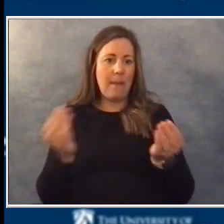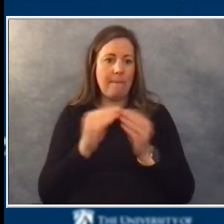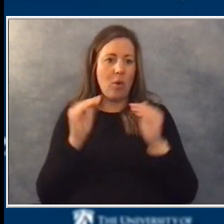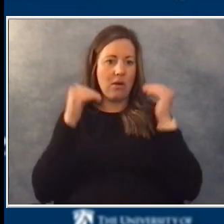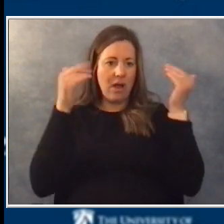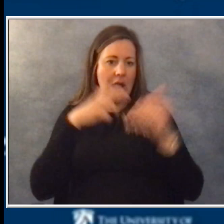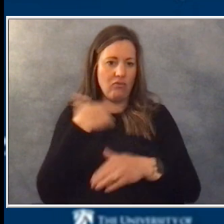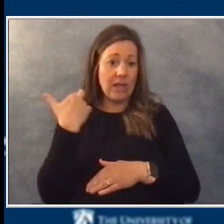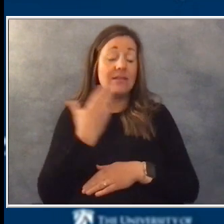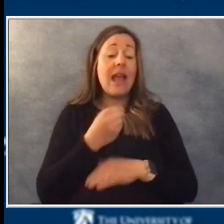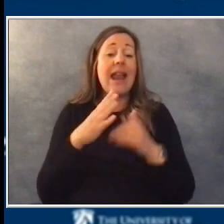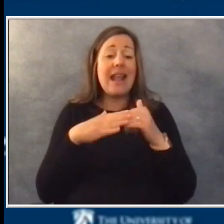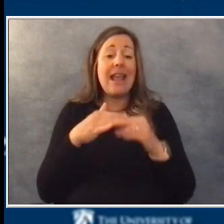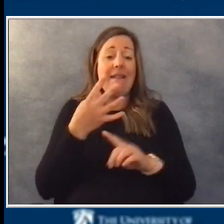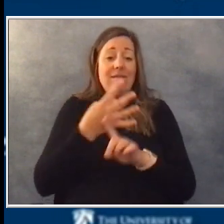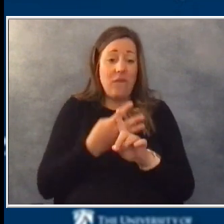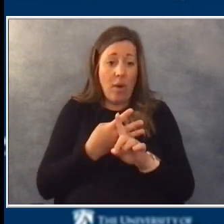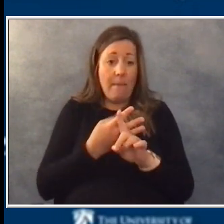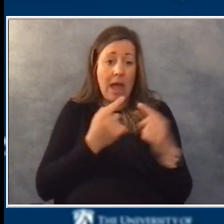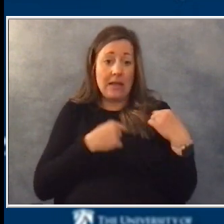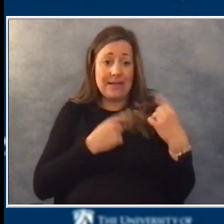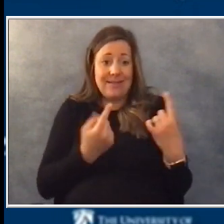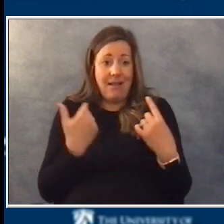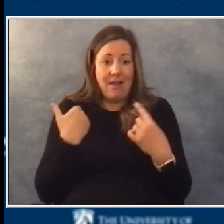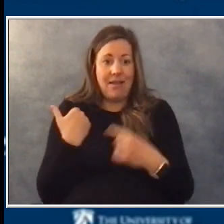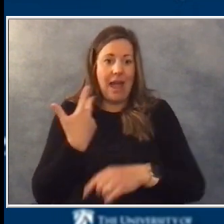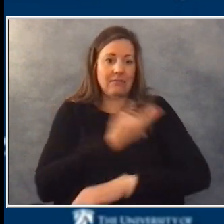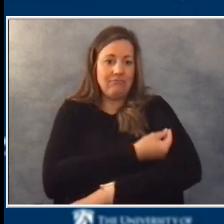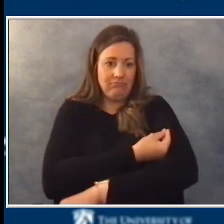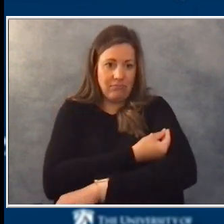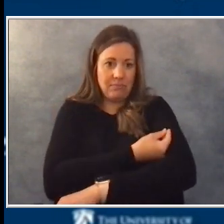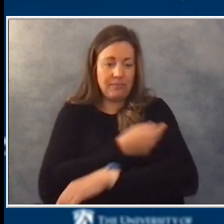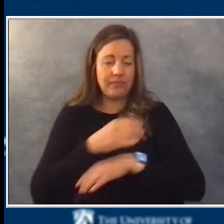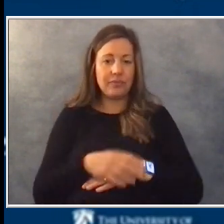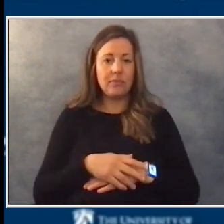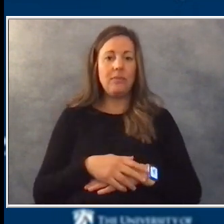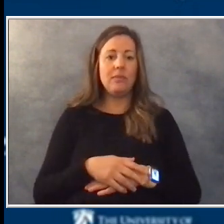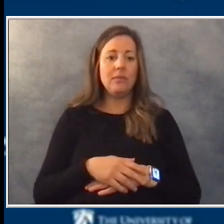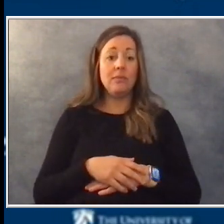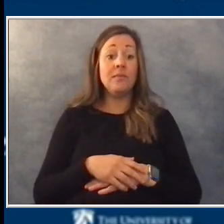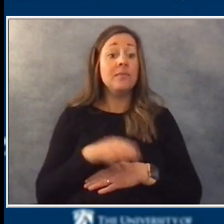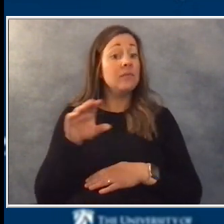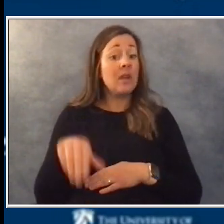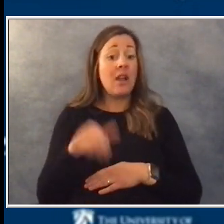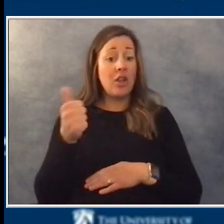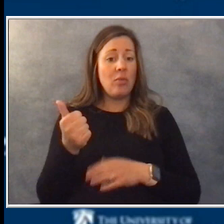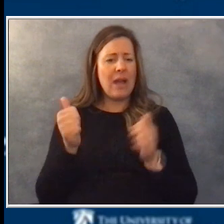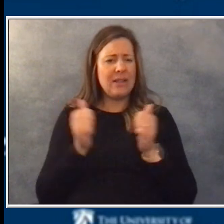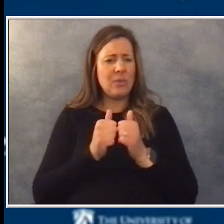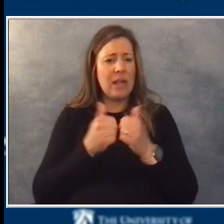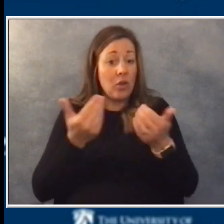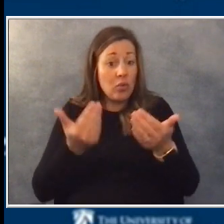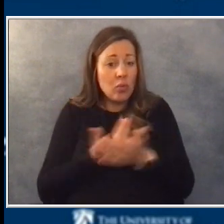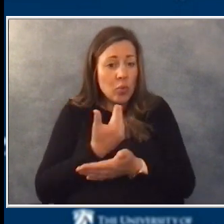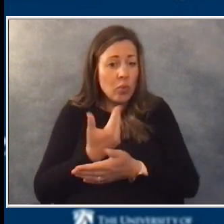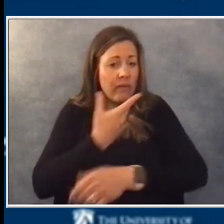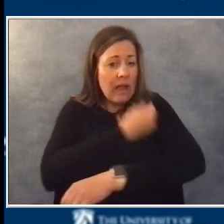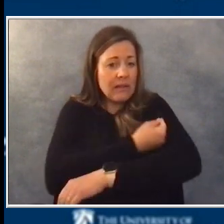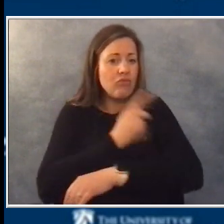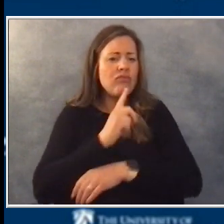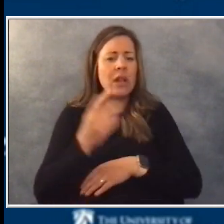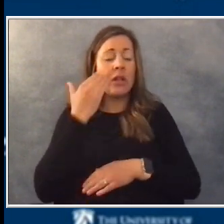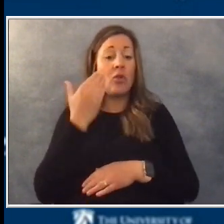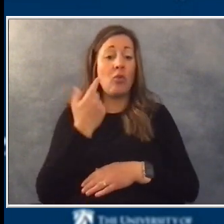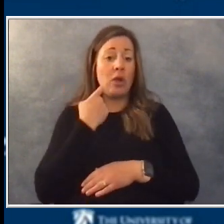out from their last booster or last vaccine dose. Otherwise, as far as new vaccines go, we know there